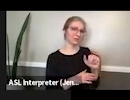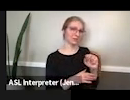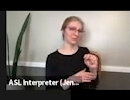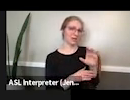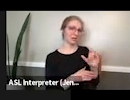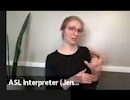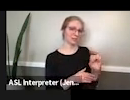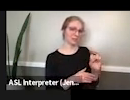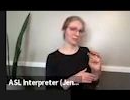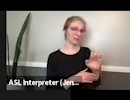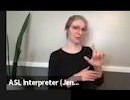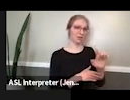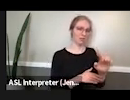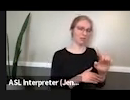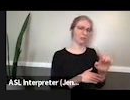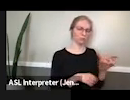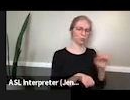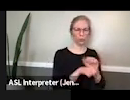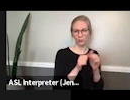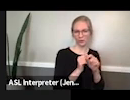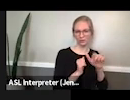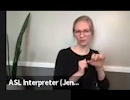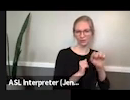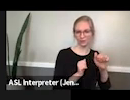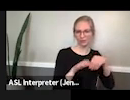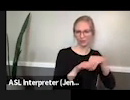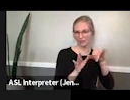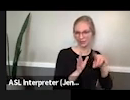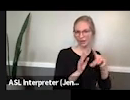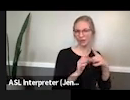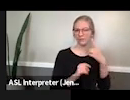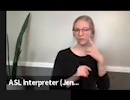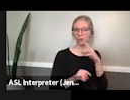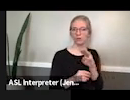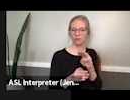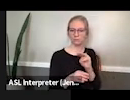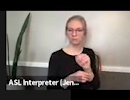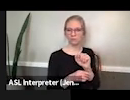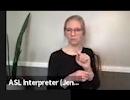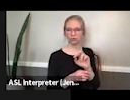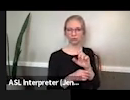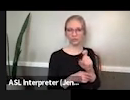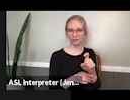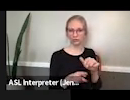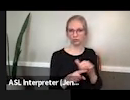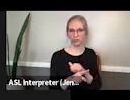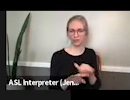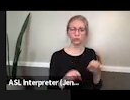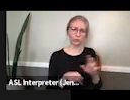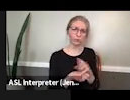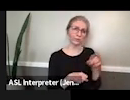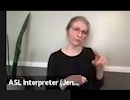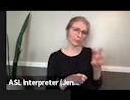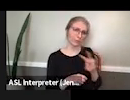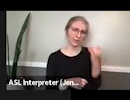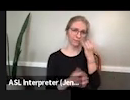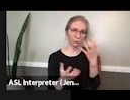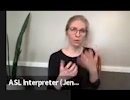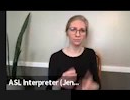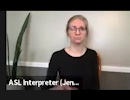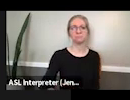with Lisa in Indiana now on the matrix training. You can use this website if you want to.